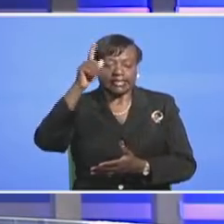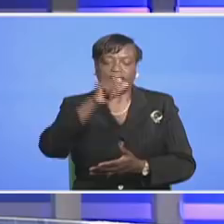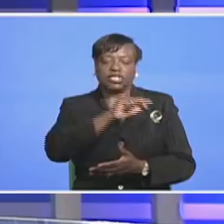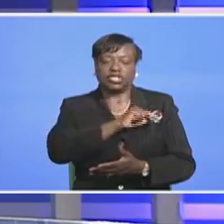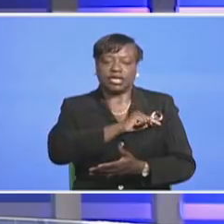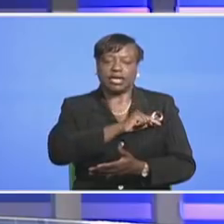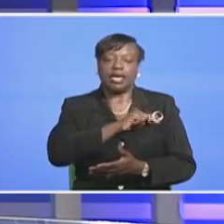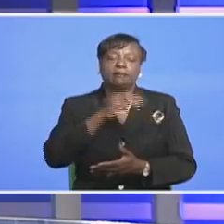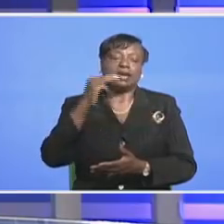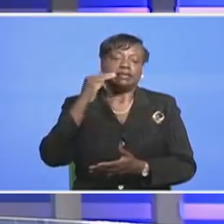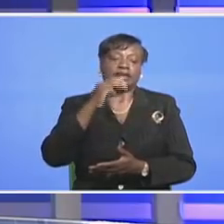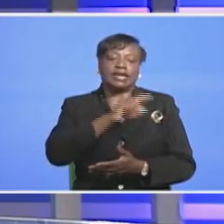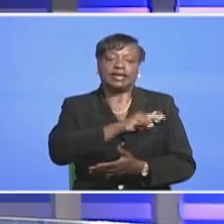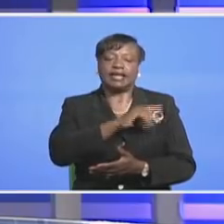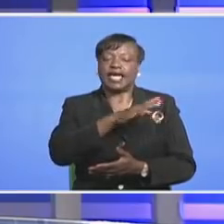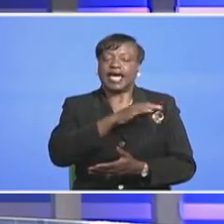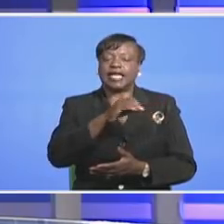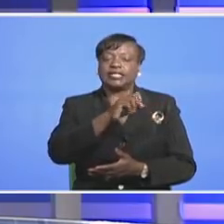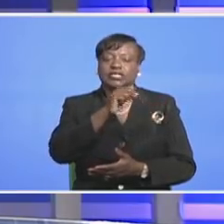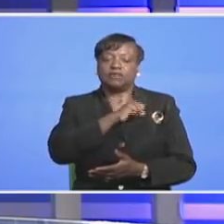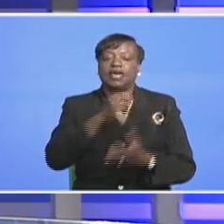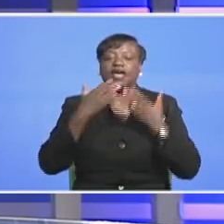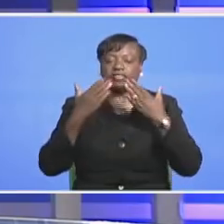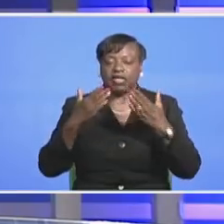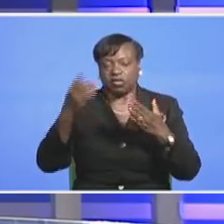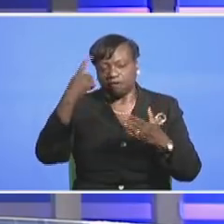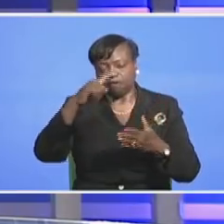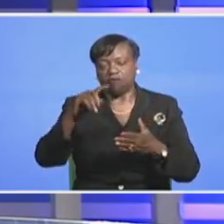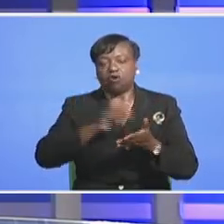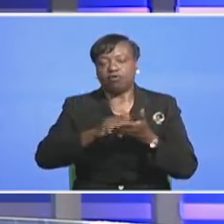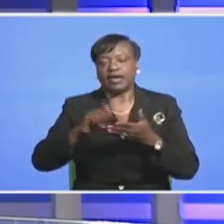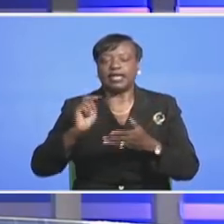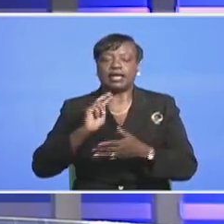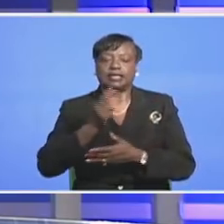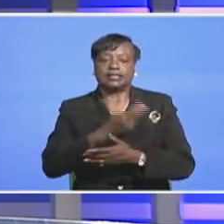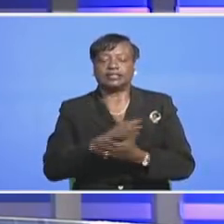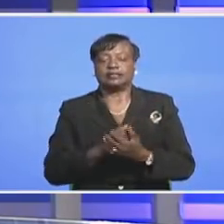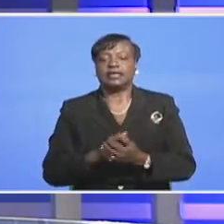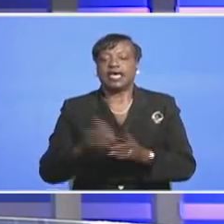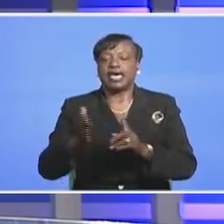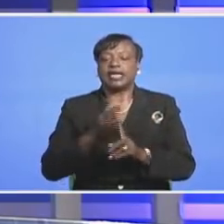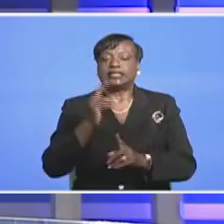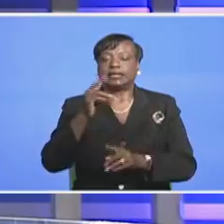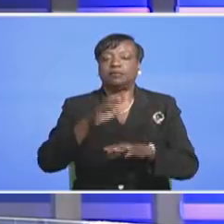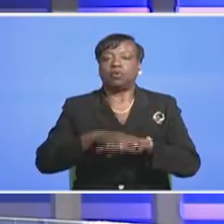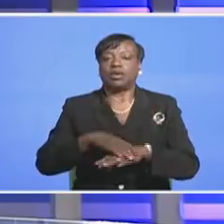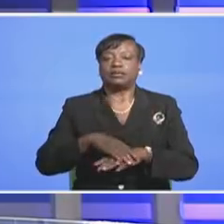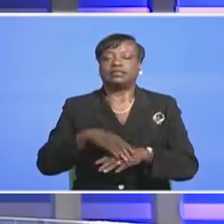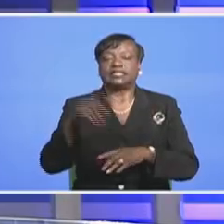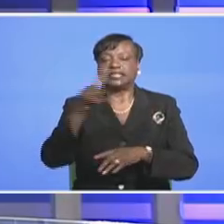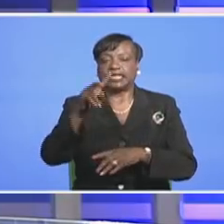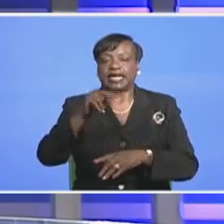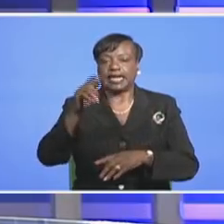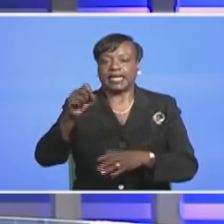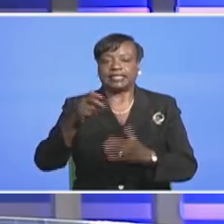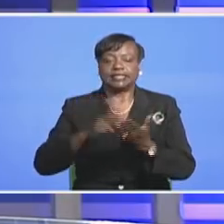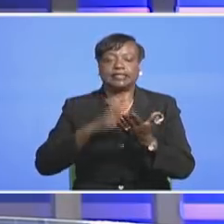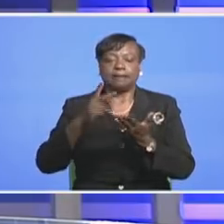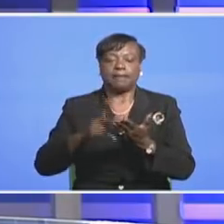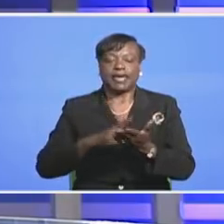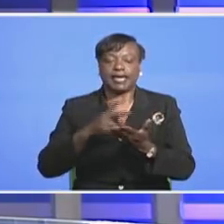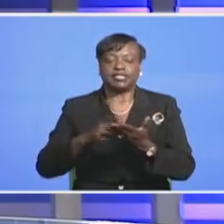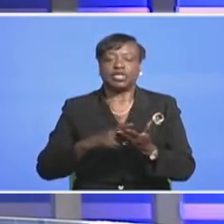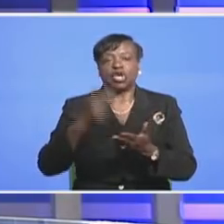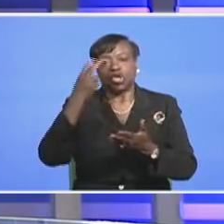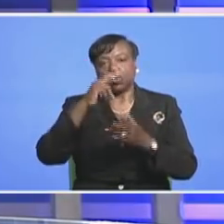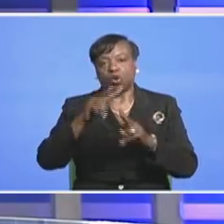Magnola, Eden, and Sylvie. Thanks for sending us a line. You can again hit us up on our official ZNS page. Stay tuned. You're watching The